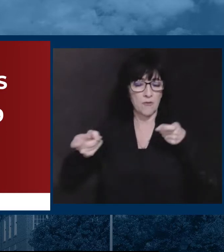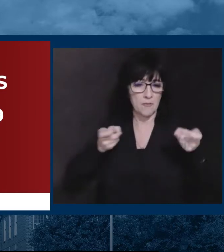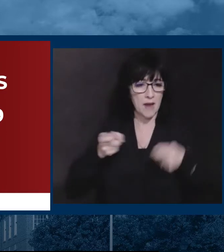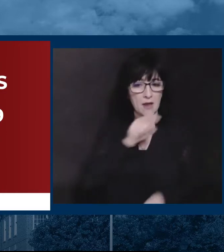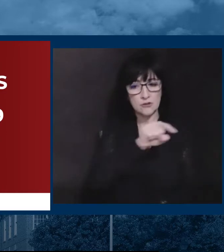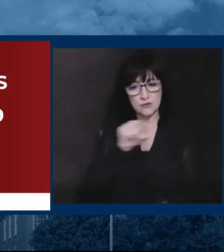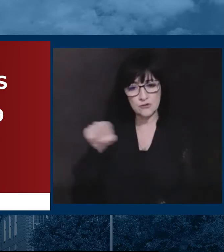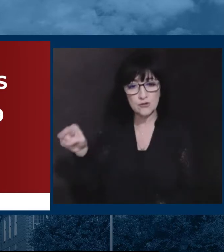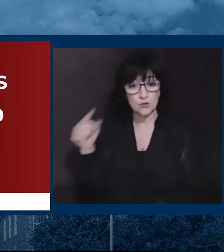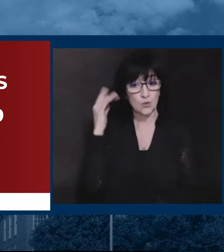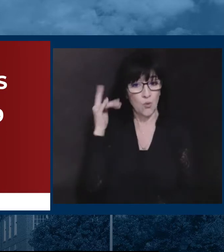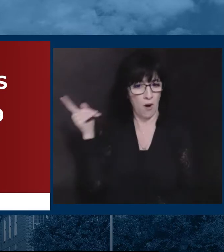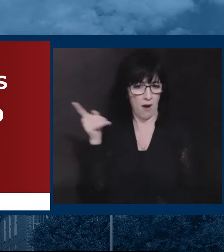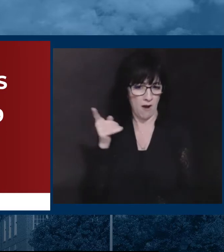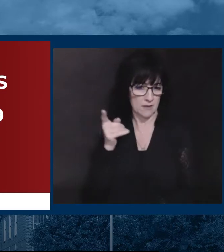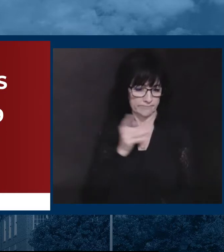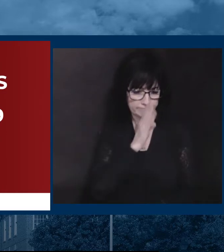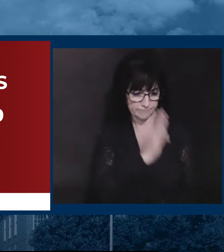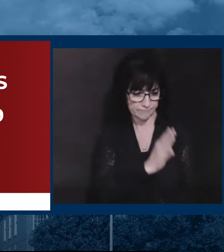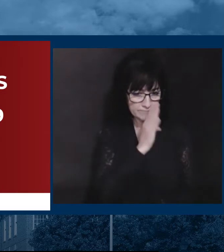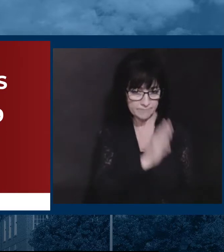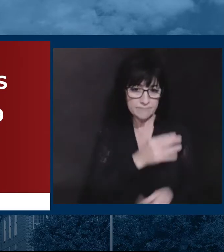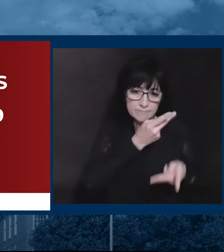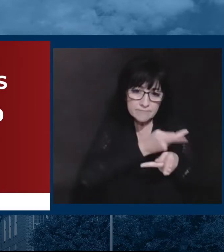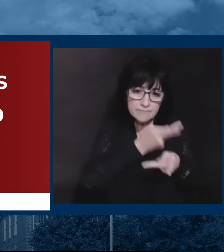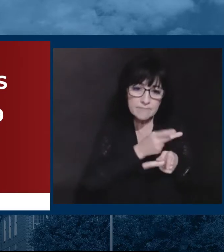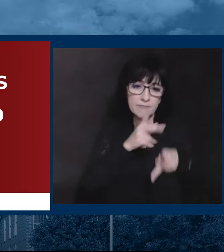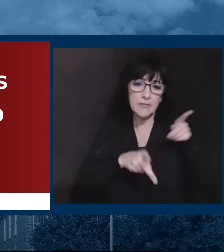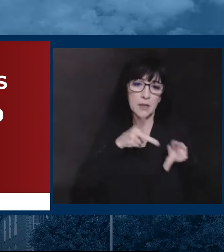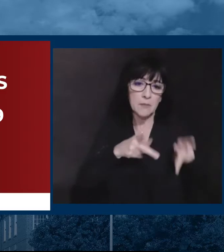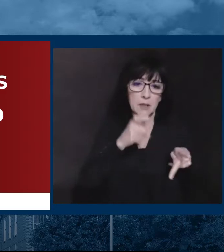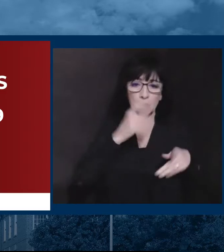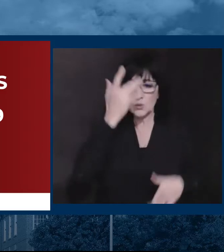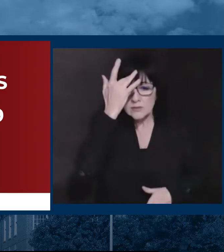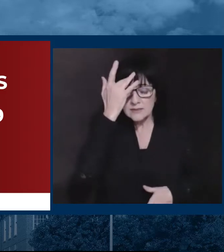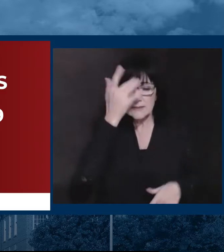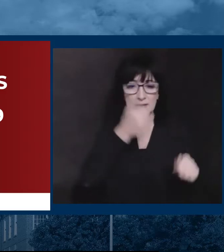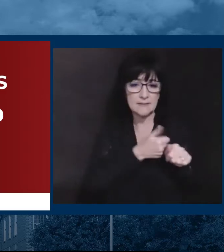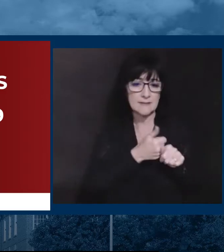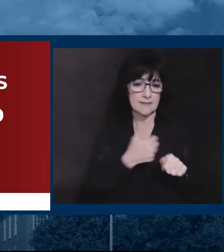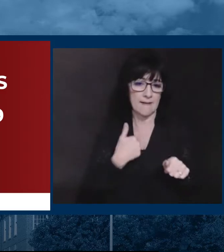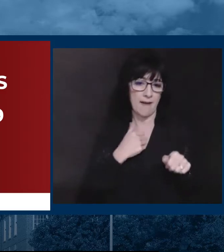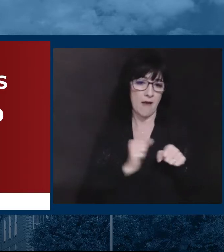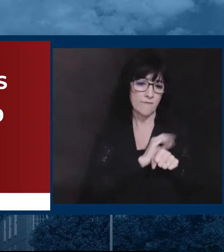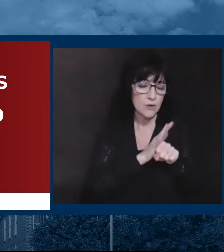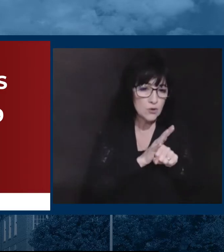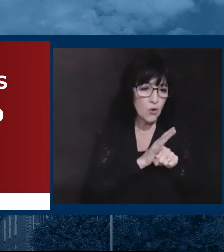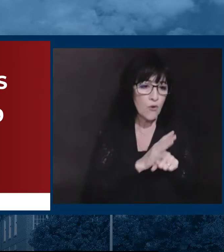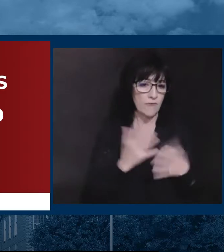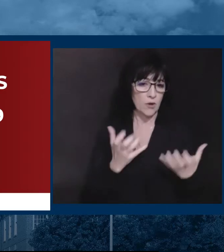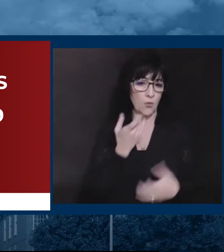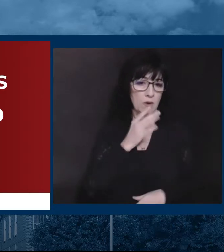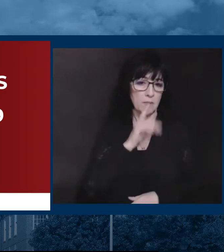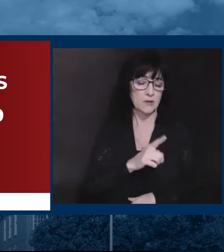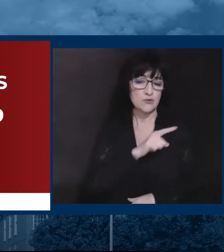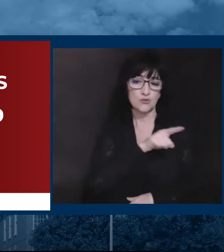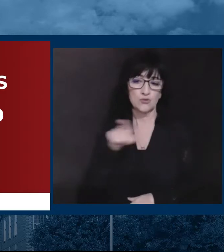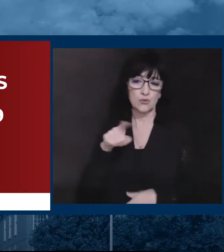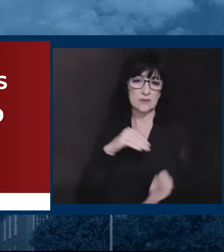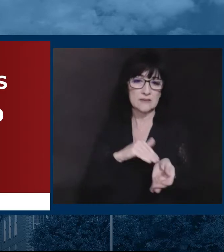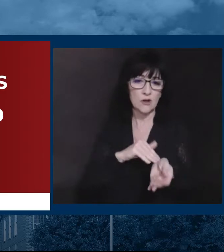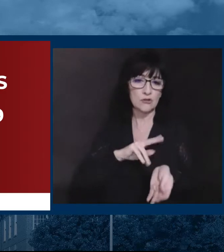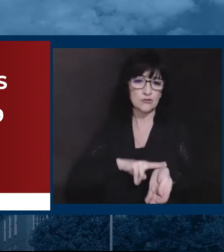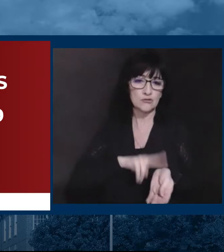a hand-to-hand, day-to-day basis, physicians and their partners in the